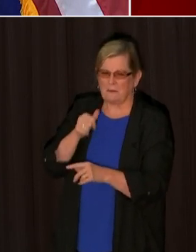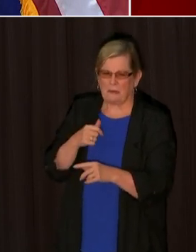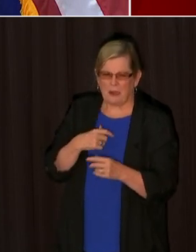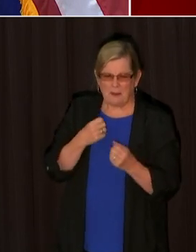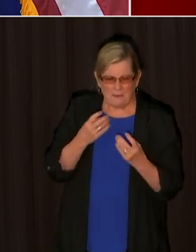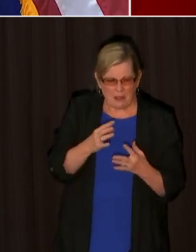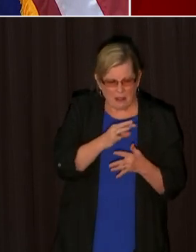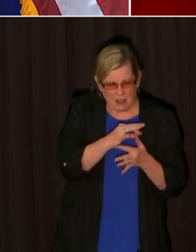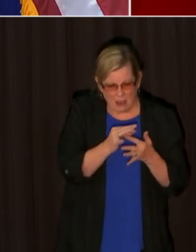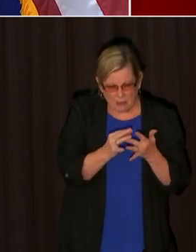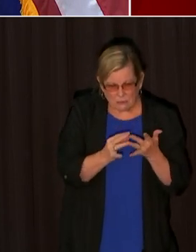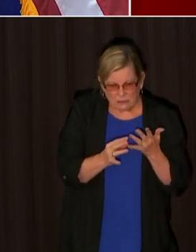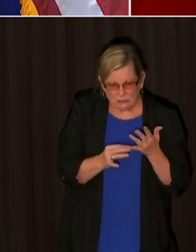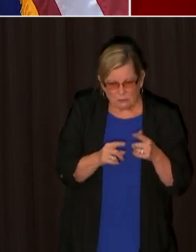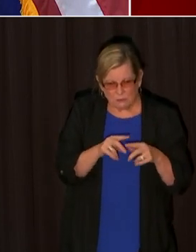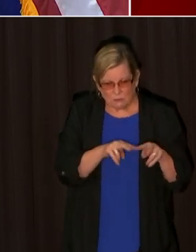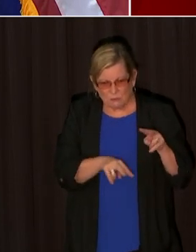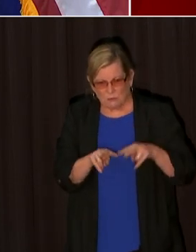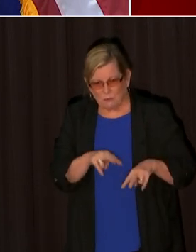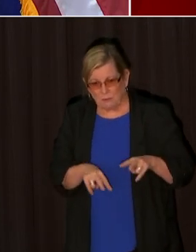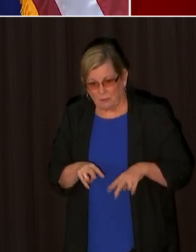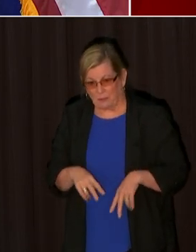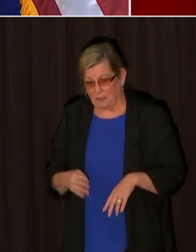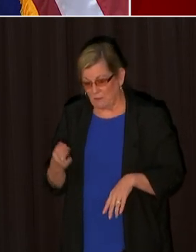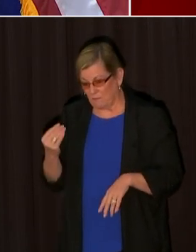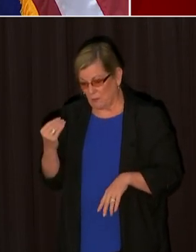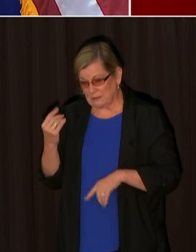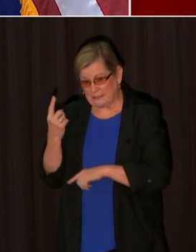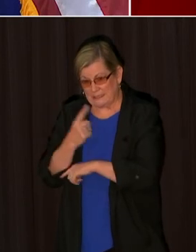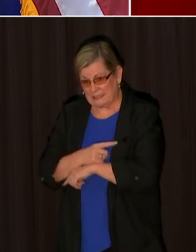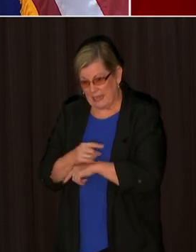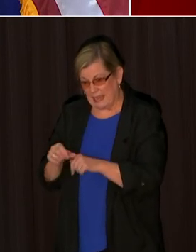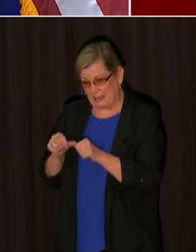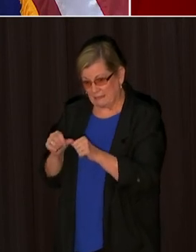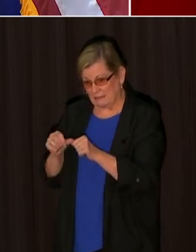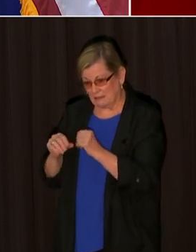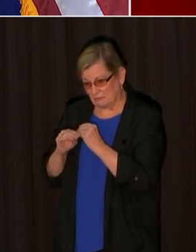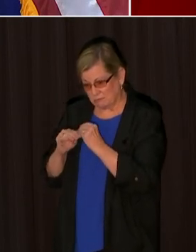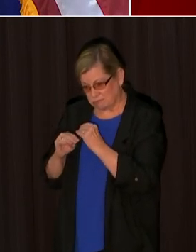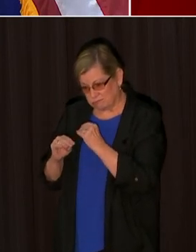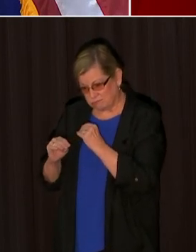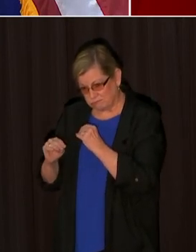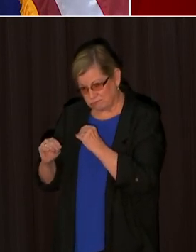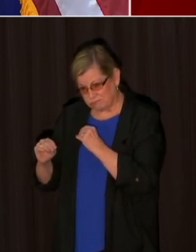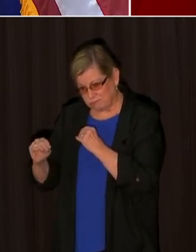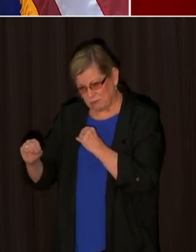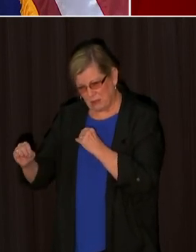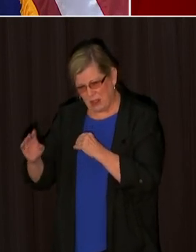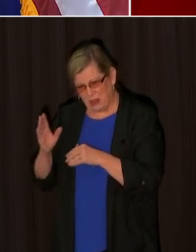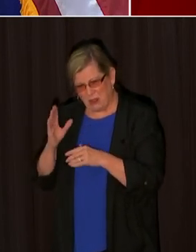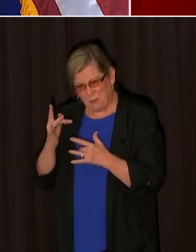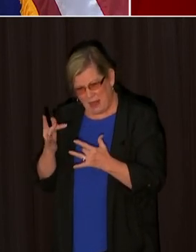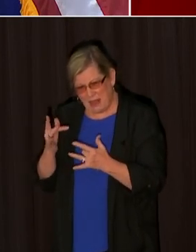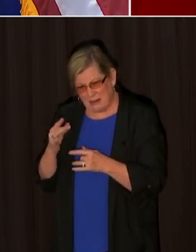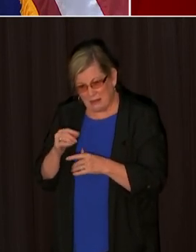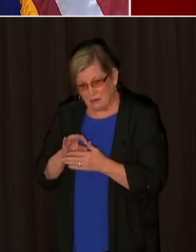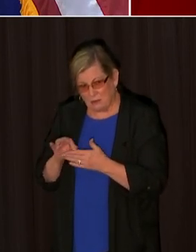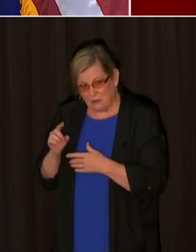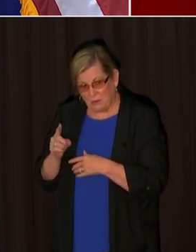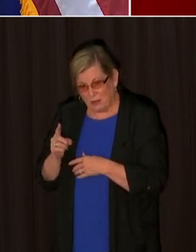Continuously only observing the 14 days of decline and saying, well, as soon as the district makes 14 days, they should move